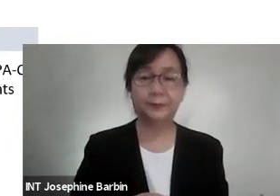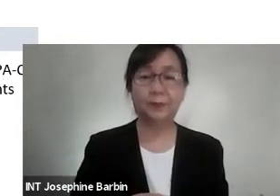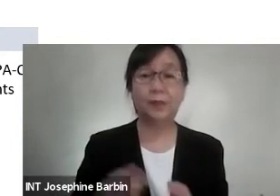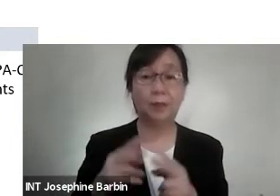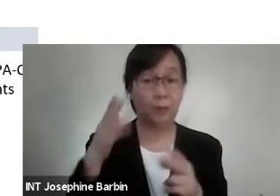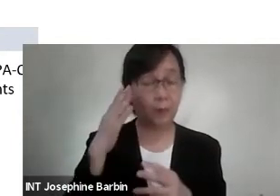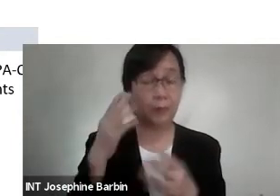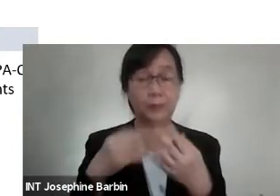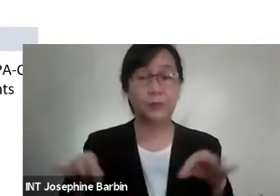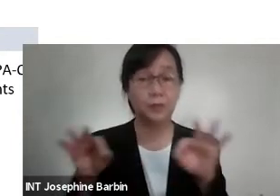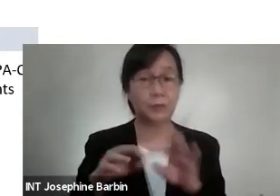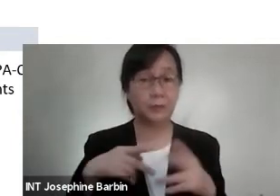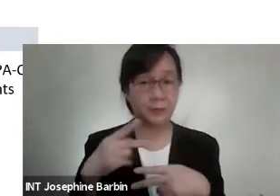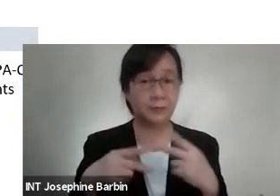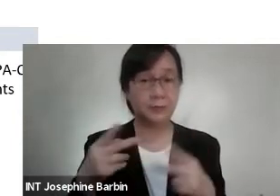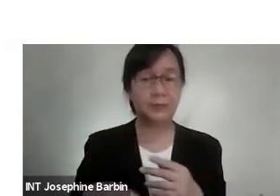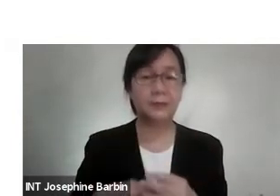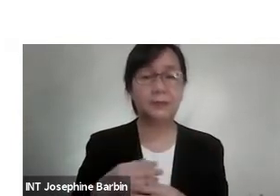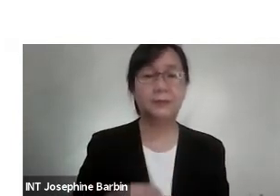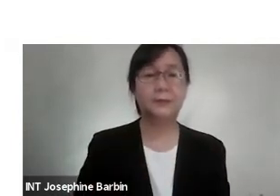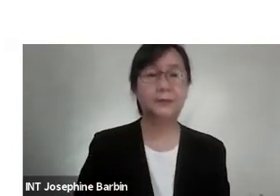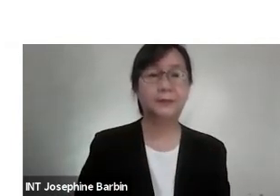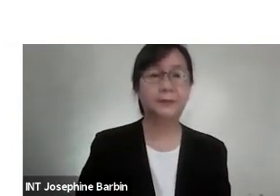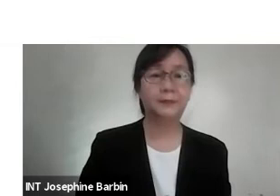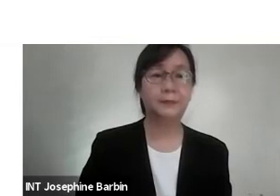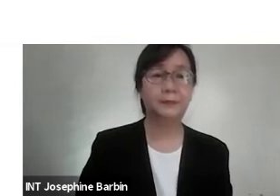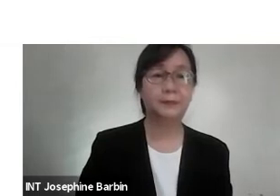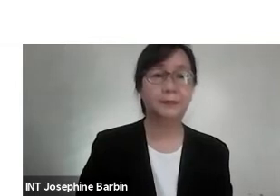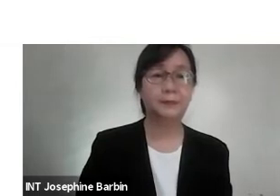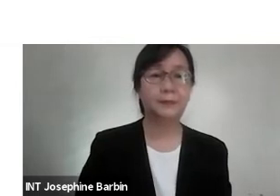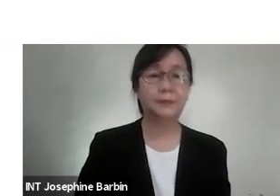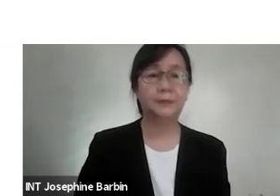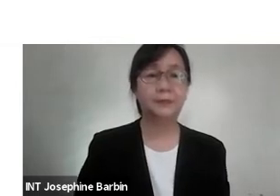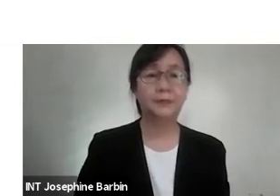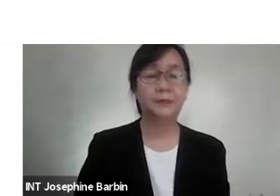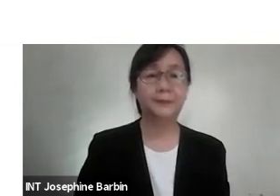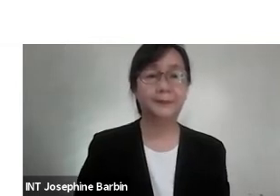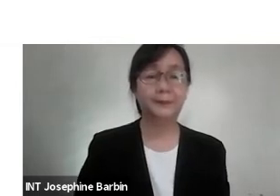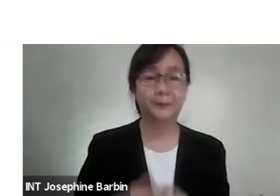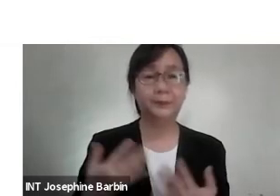important processes. Next slide, please. And